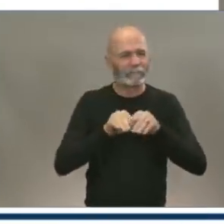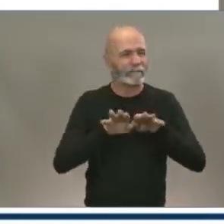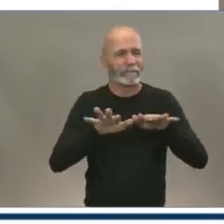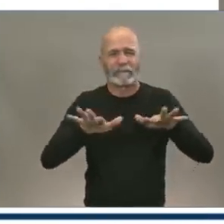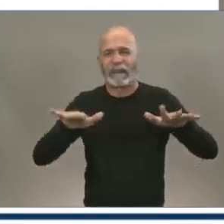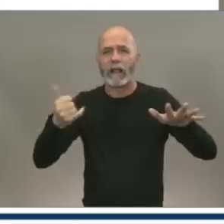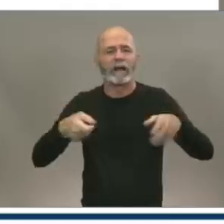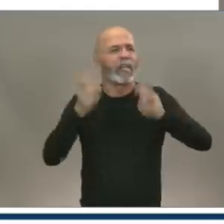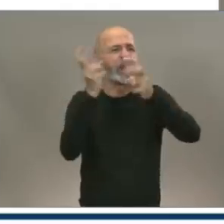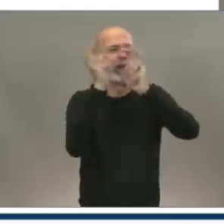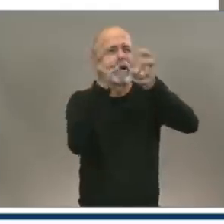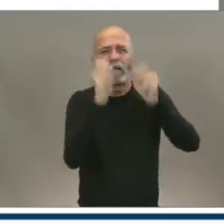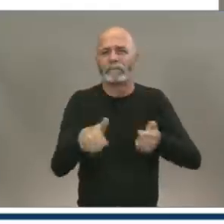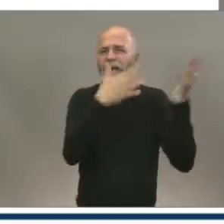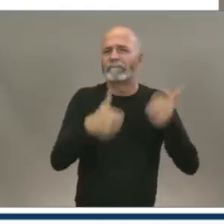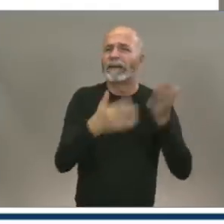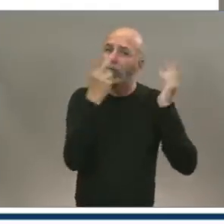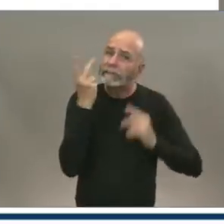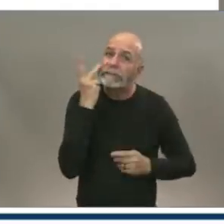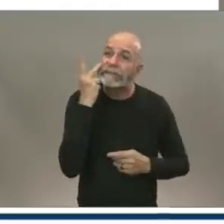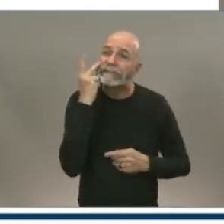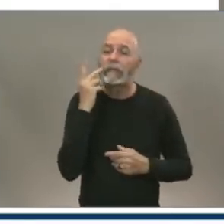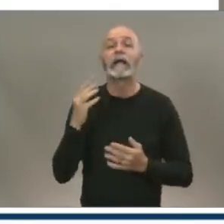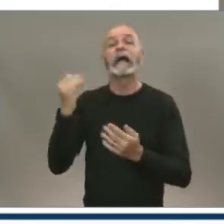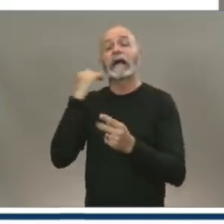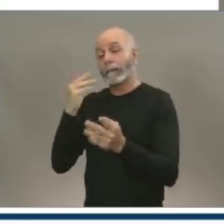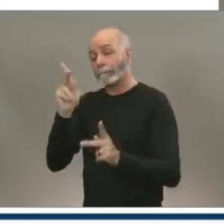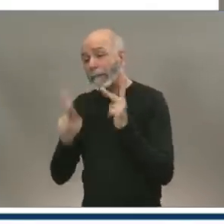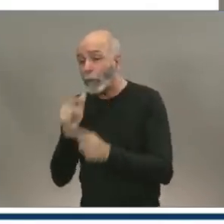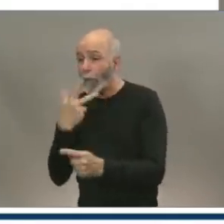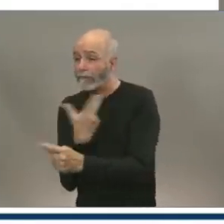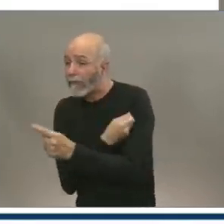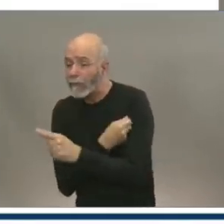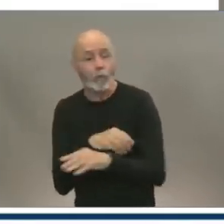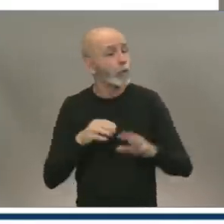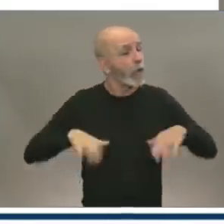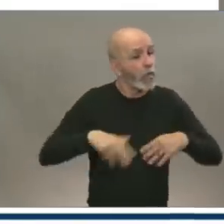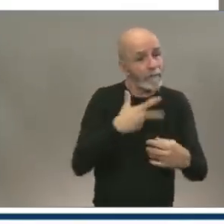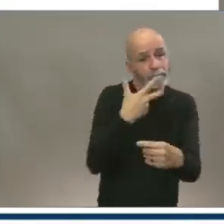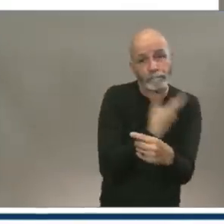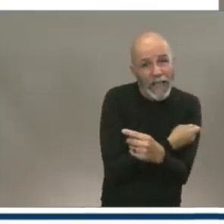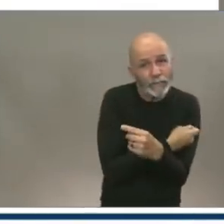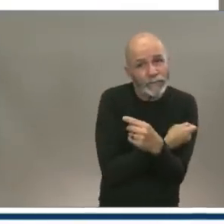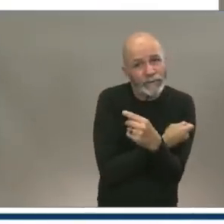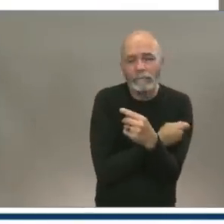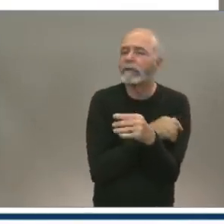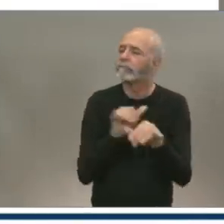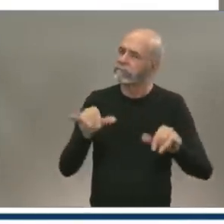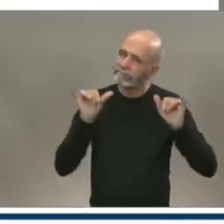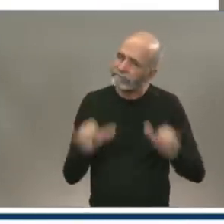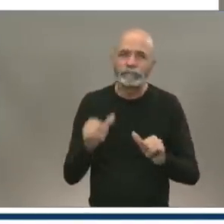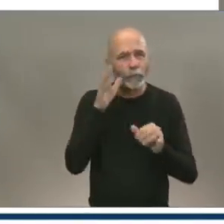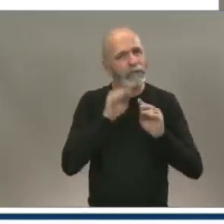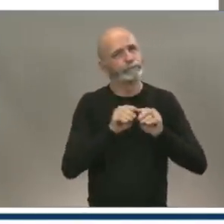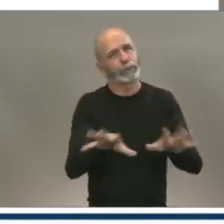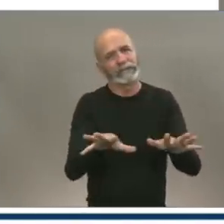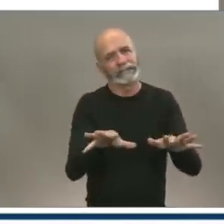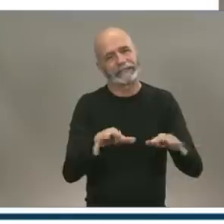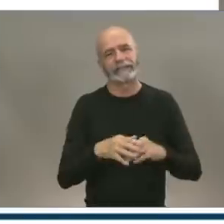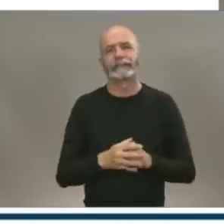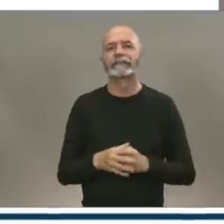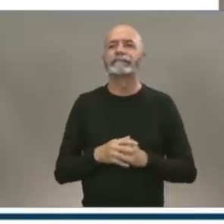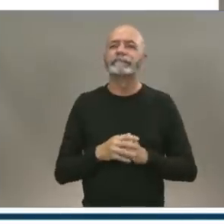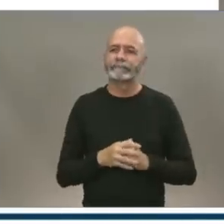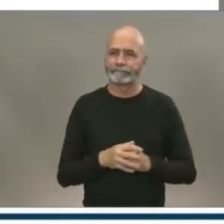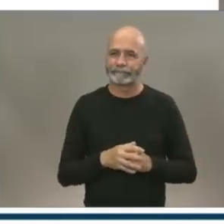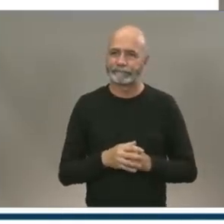impact it can have on both those who are unvaccinated and those who are vaccinated but more susceptible to the virus. I cannot stress